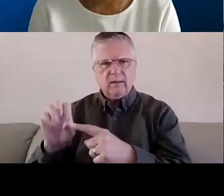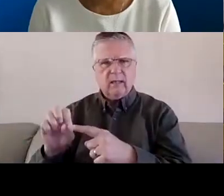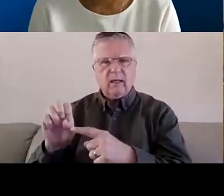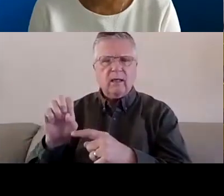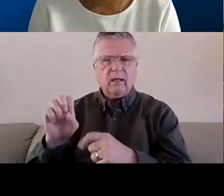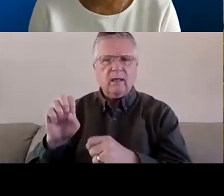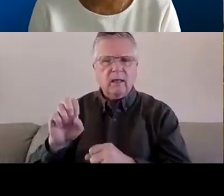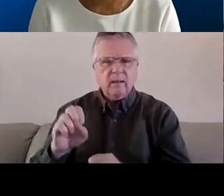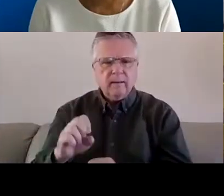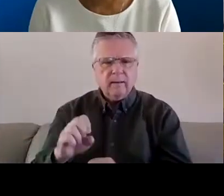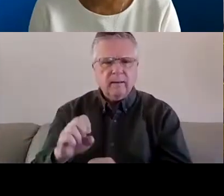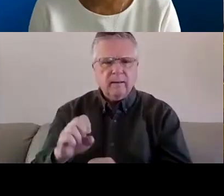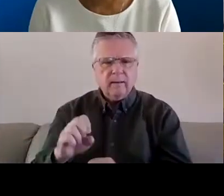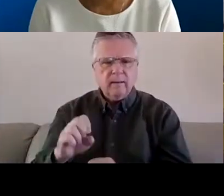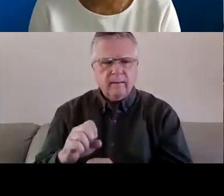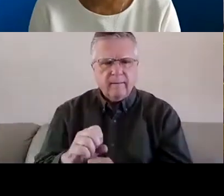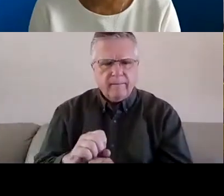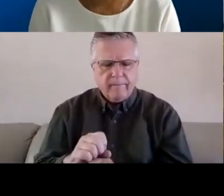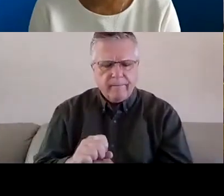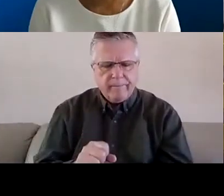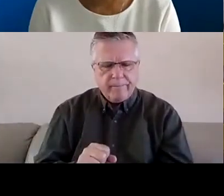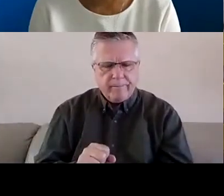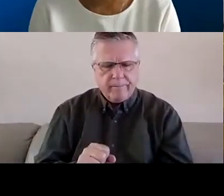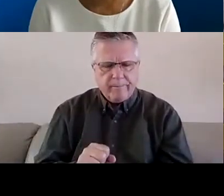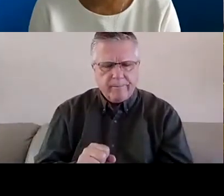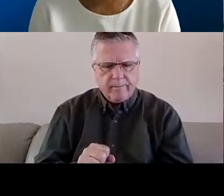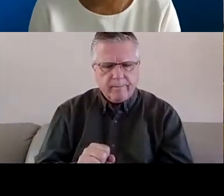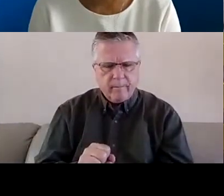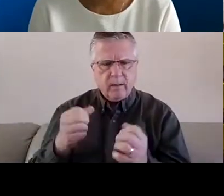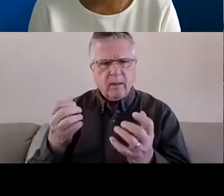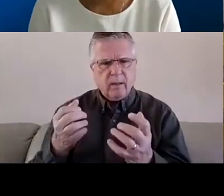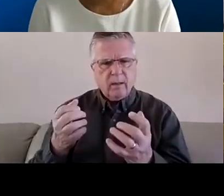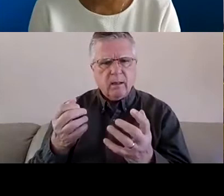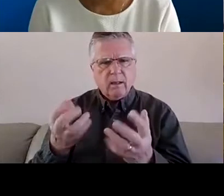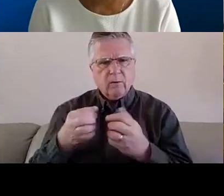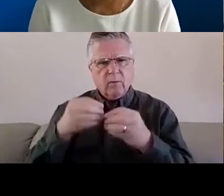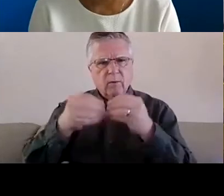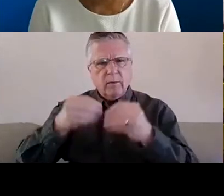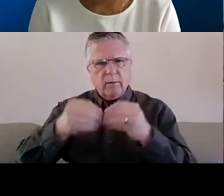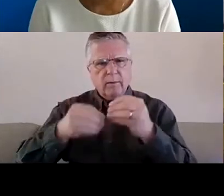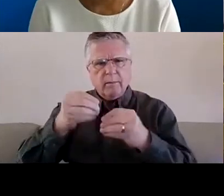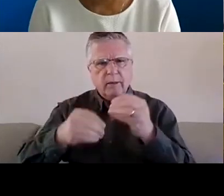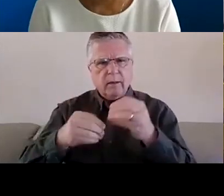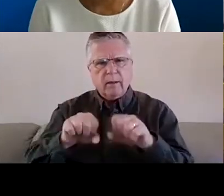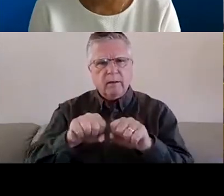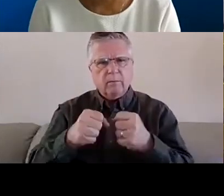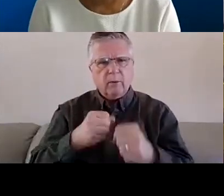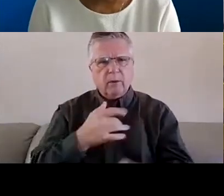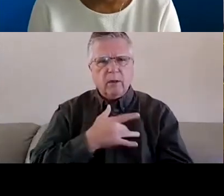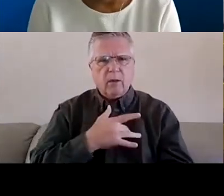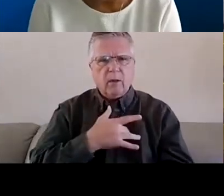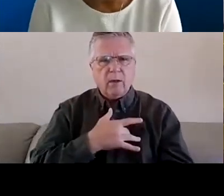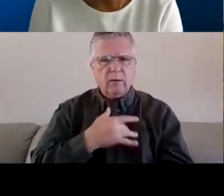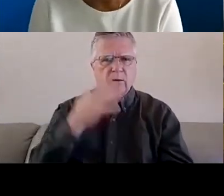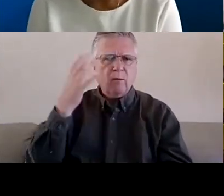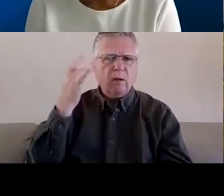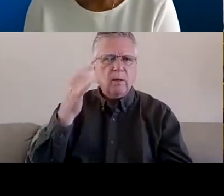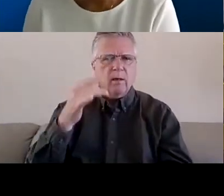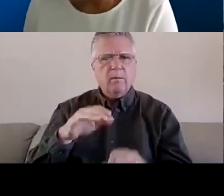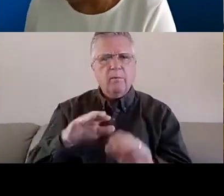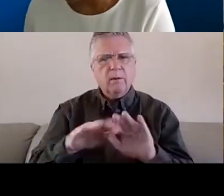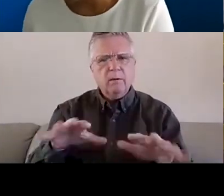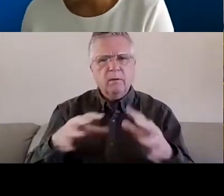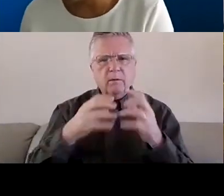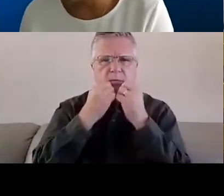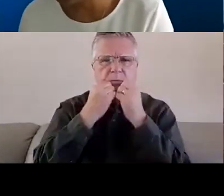in my heart. And I want to begin to repair these hearts, because these children matter, their